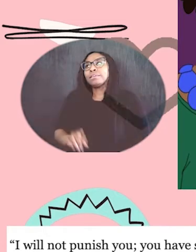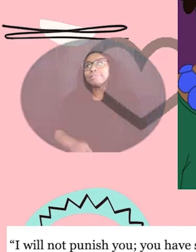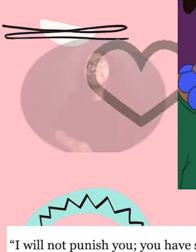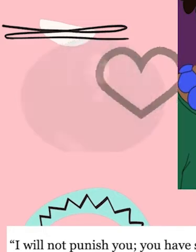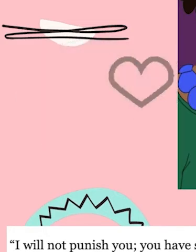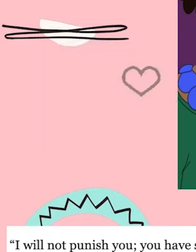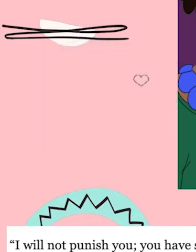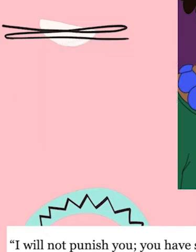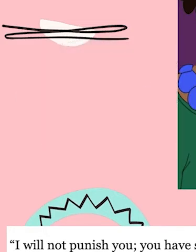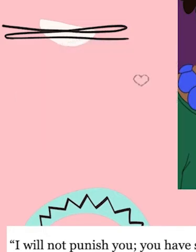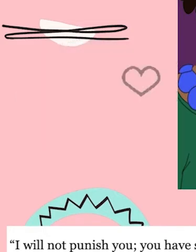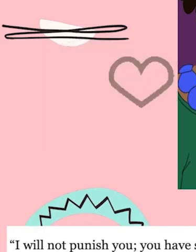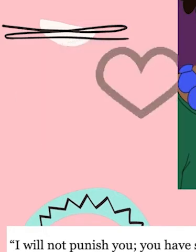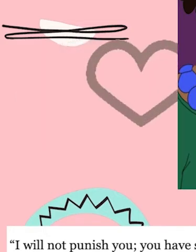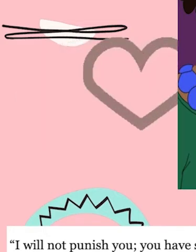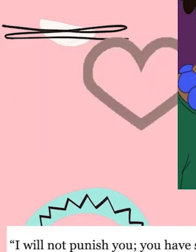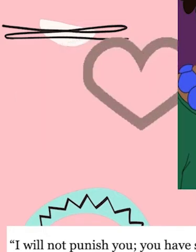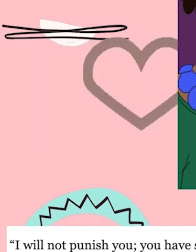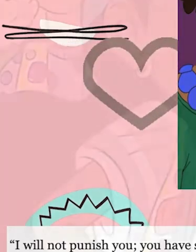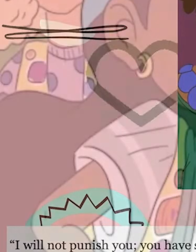and smiles.